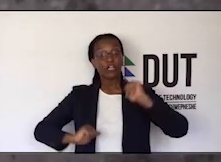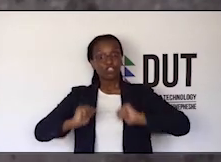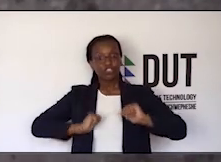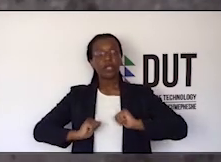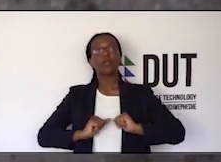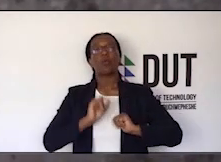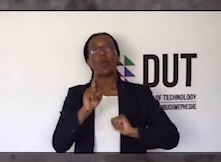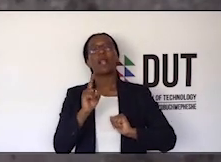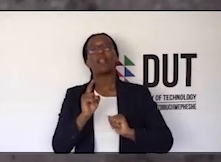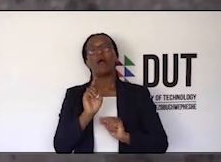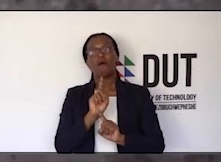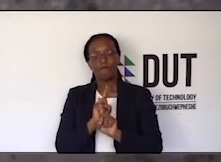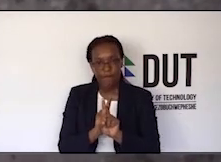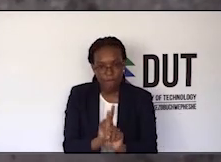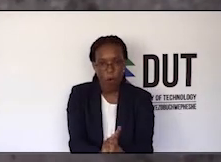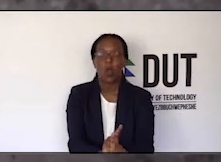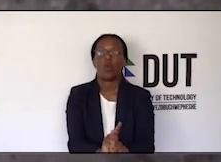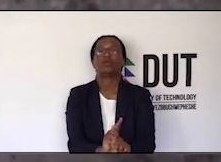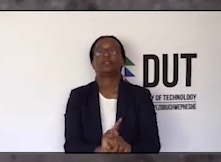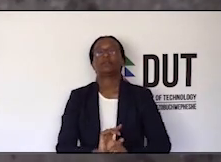the offenders.